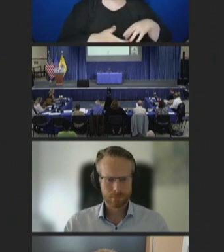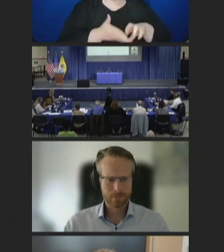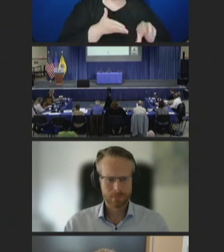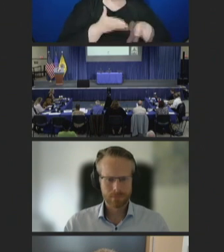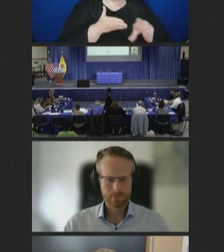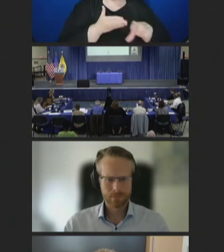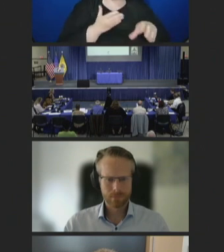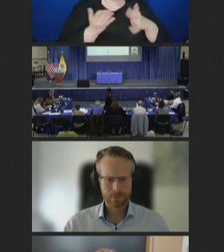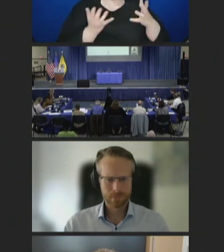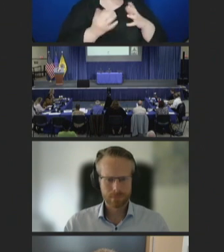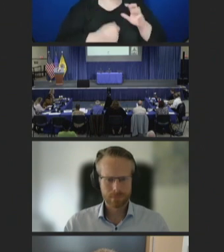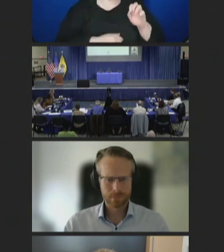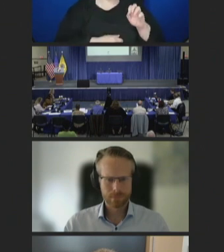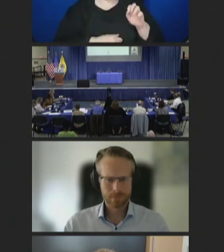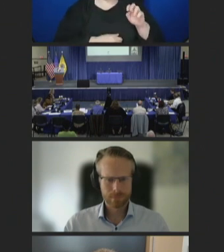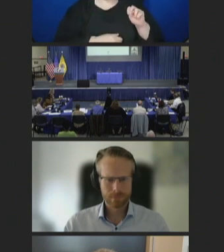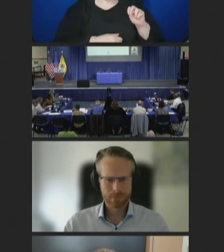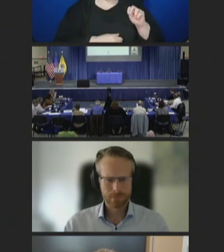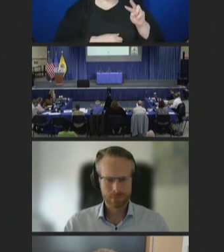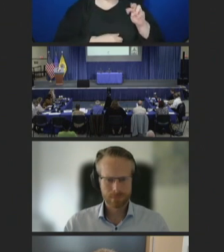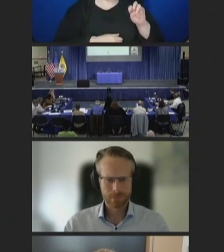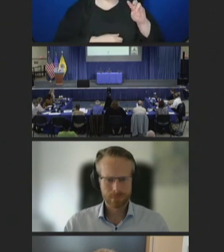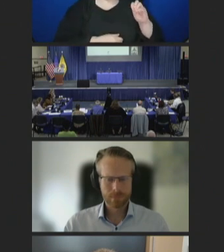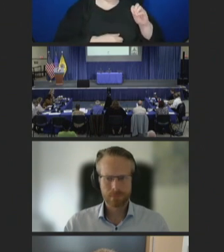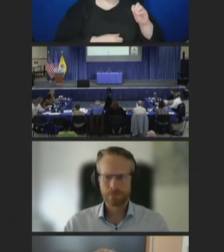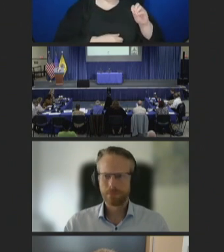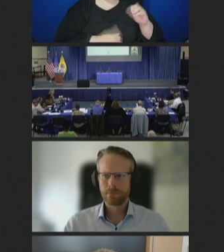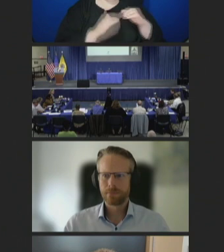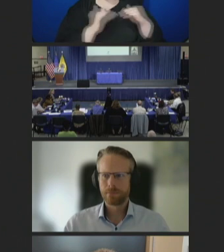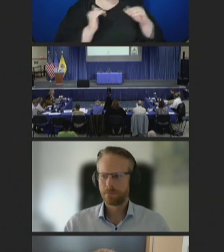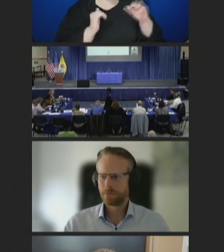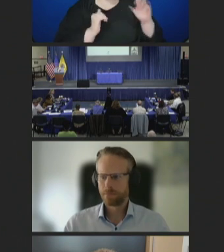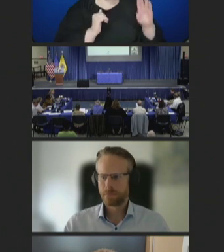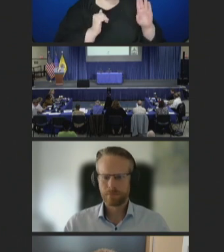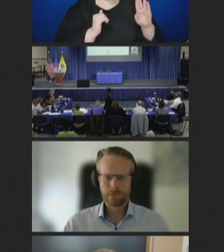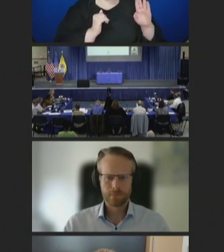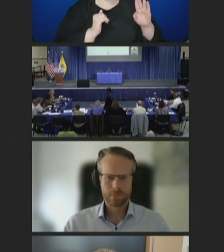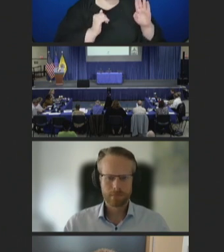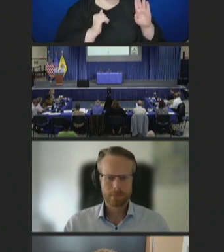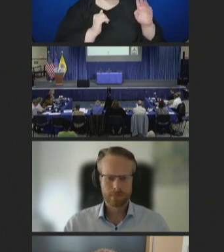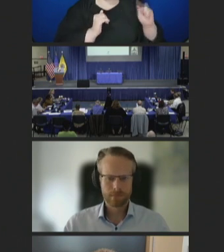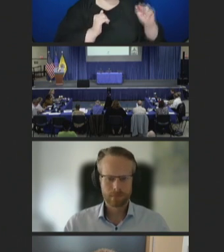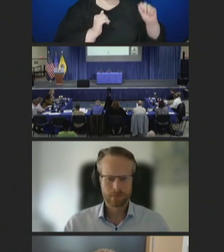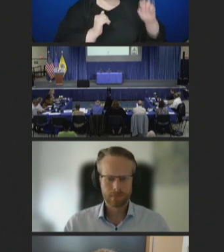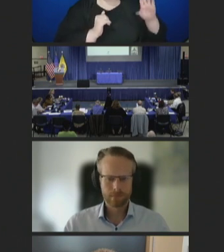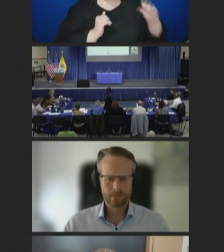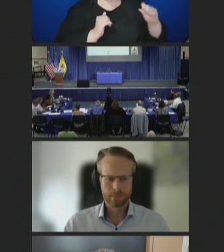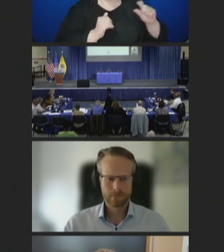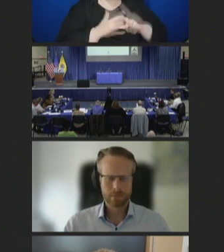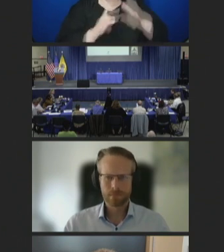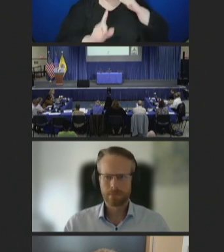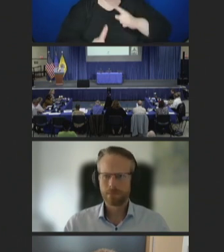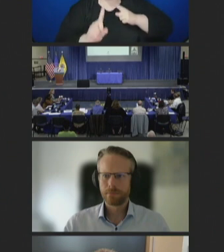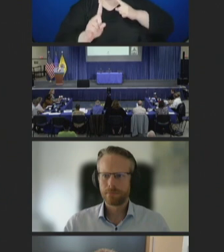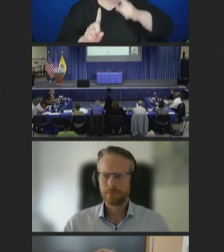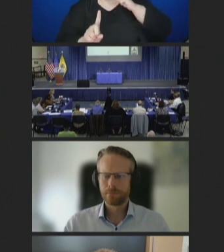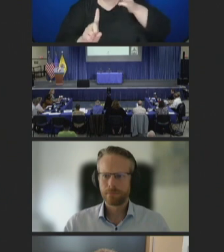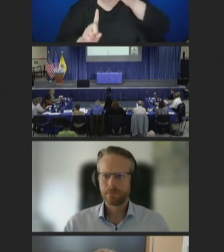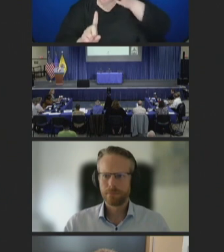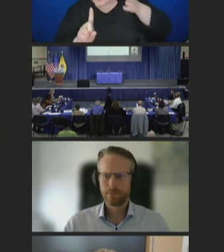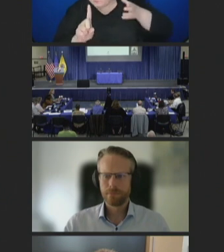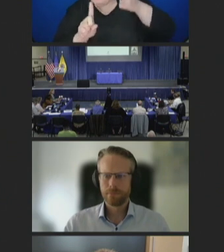in vivo levels of BNAbs is that we can target for